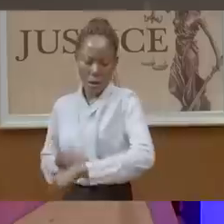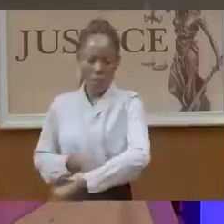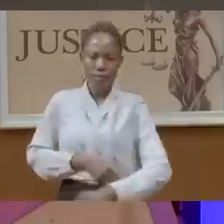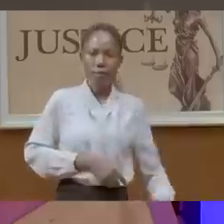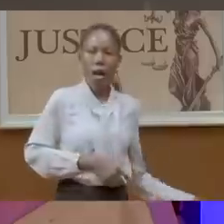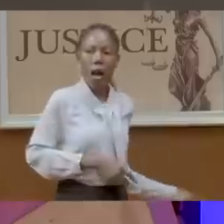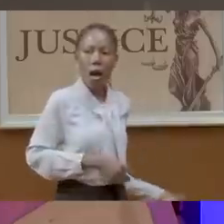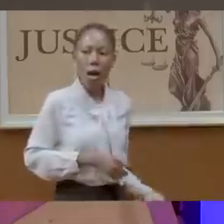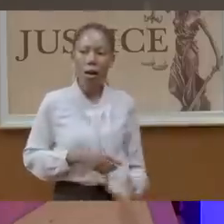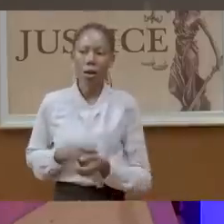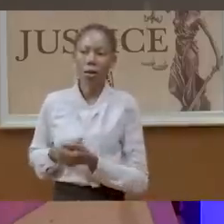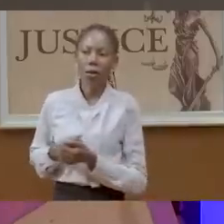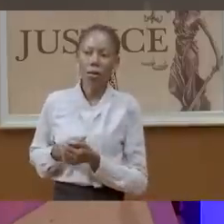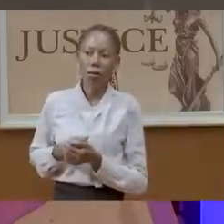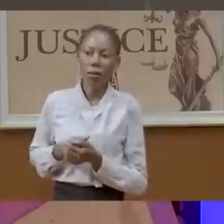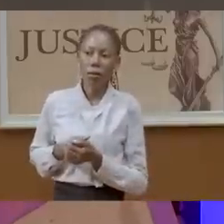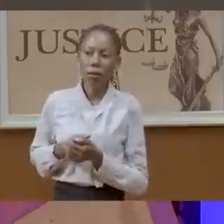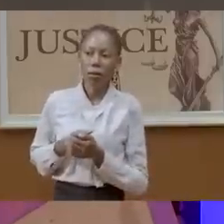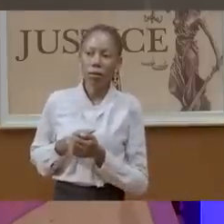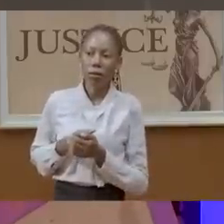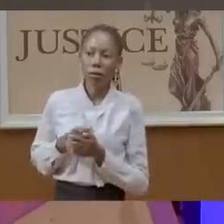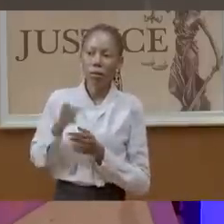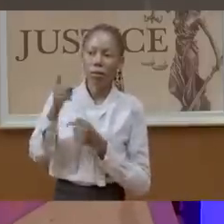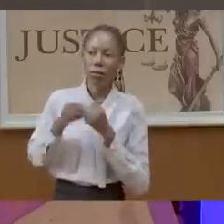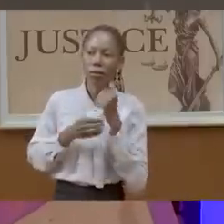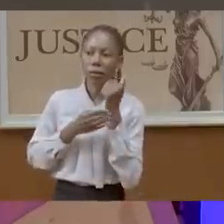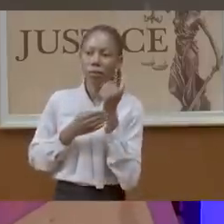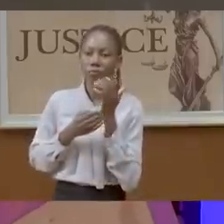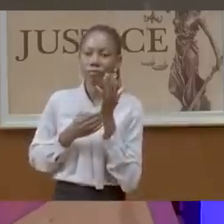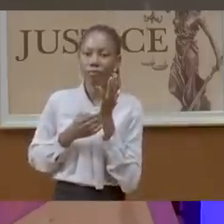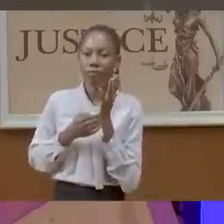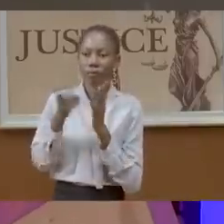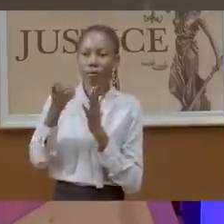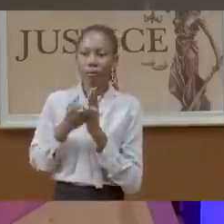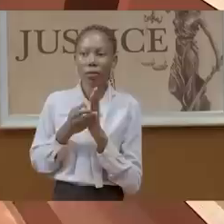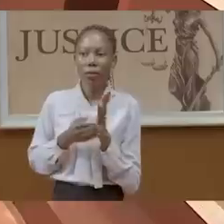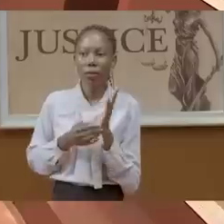He just gave me. This is where he deals with me, the edge of the hand.